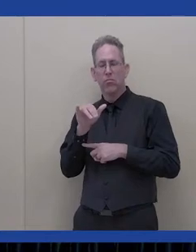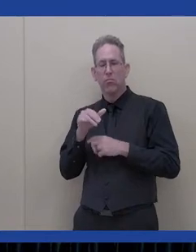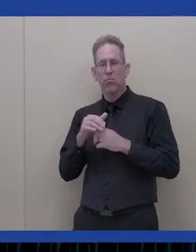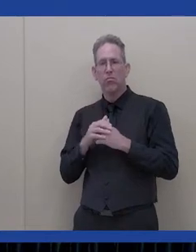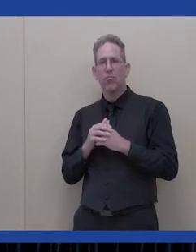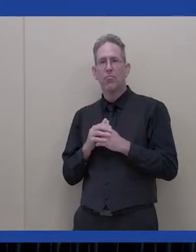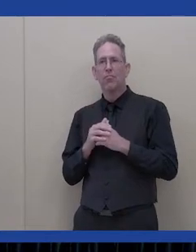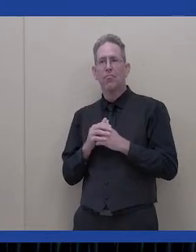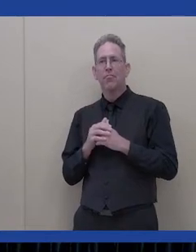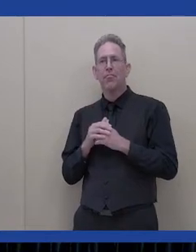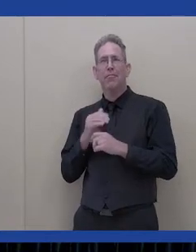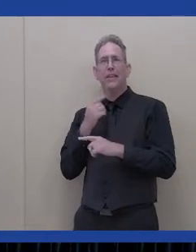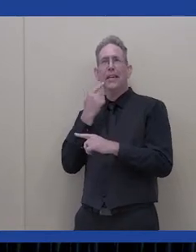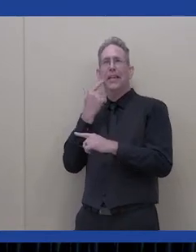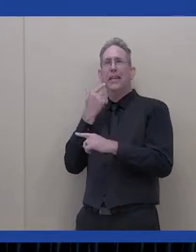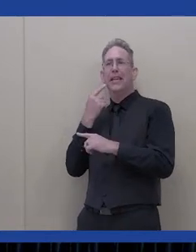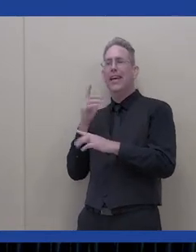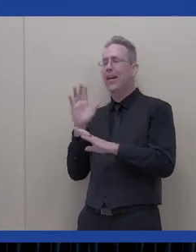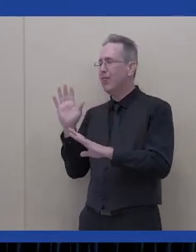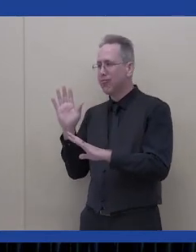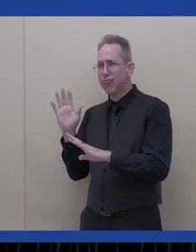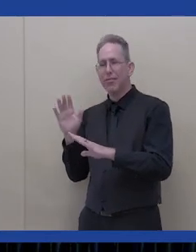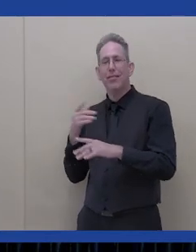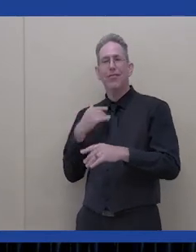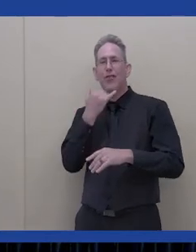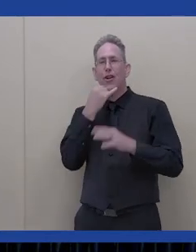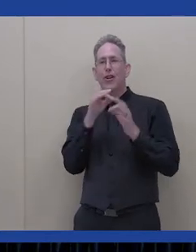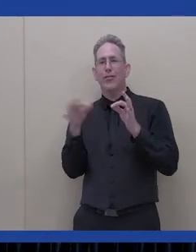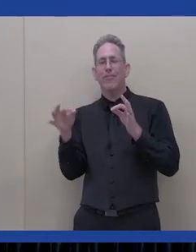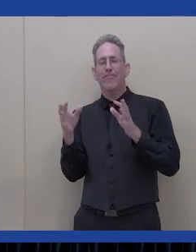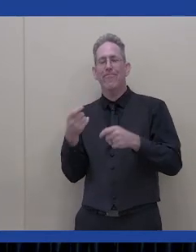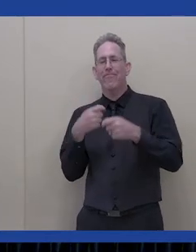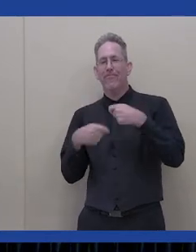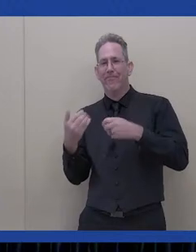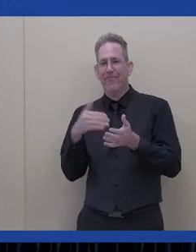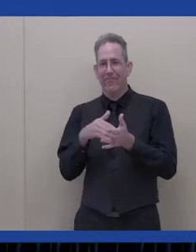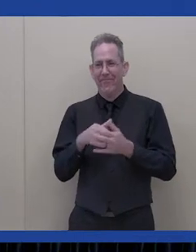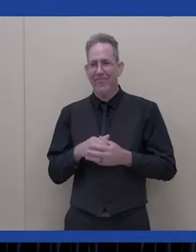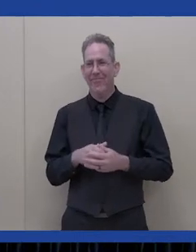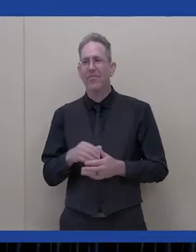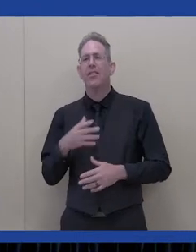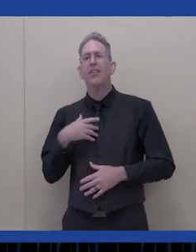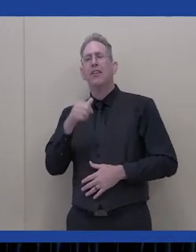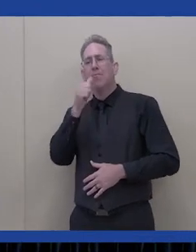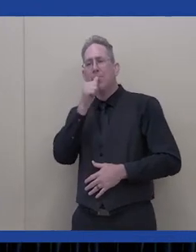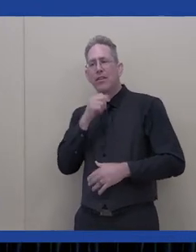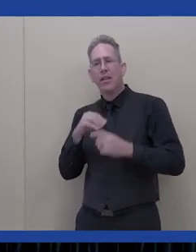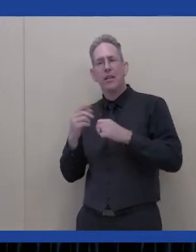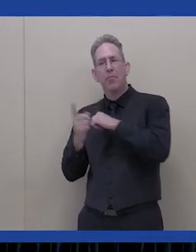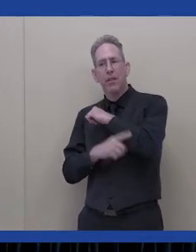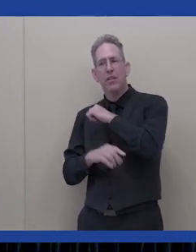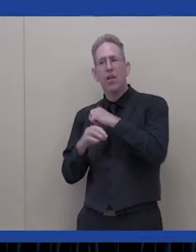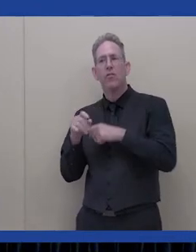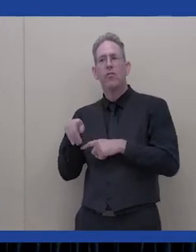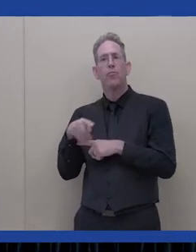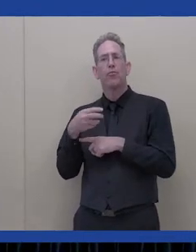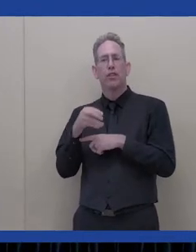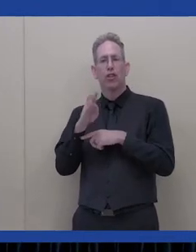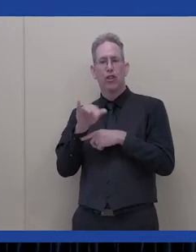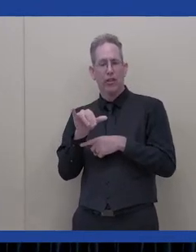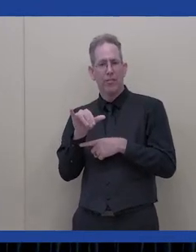Redo. Okay, right, redo. Under the pains and penalties of perjury. Under the pains and penalties of perjury. I, Emma